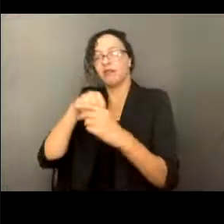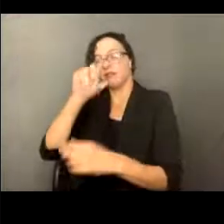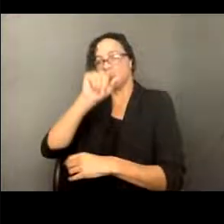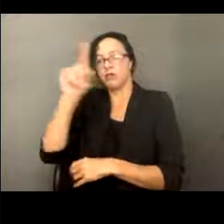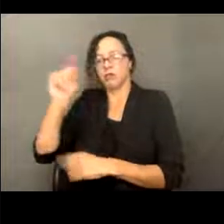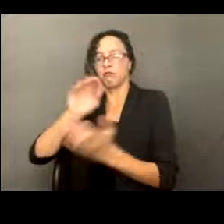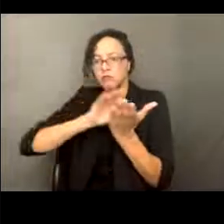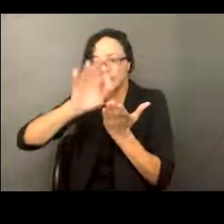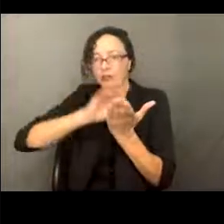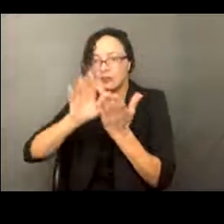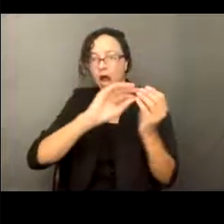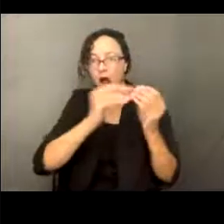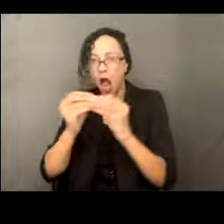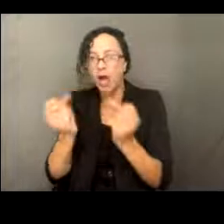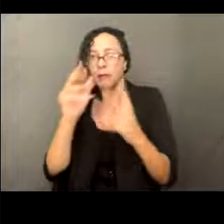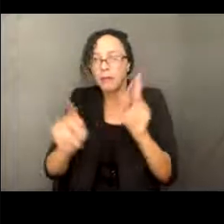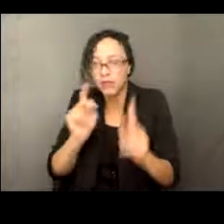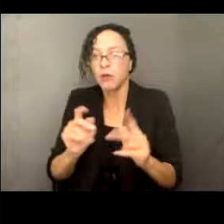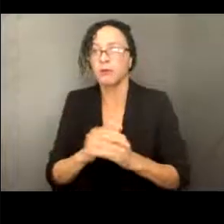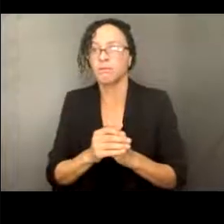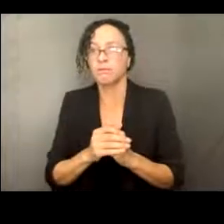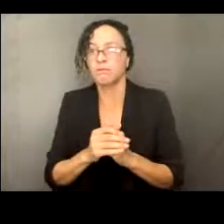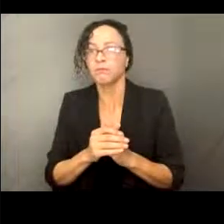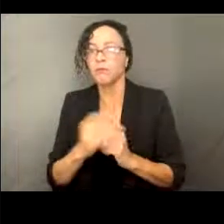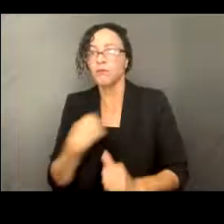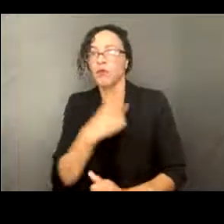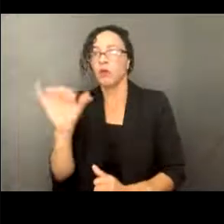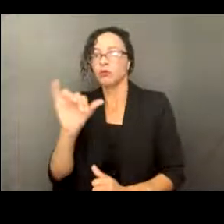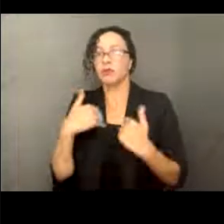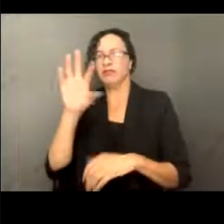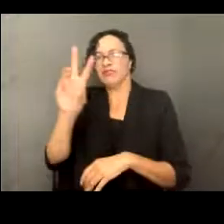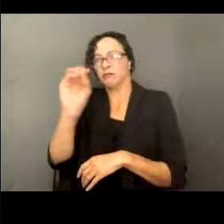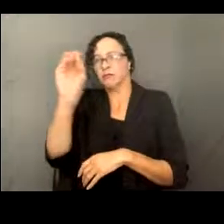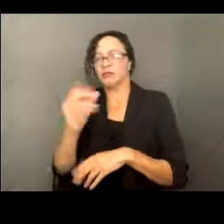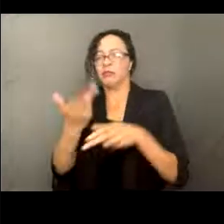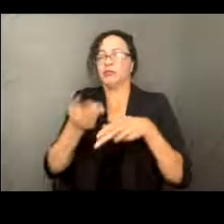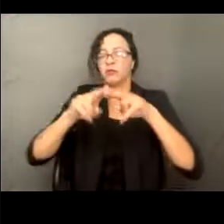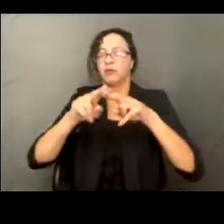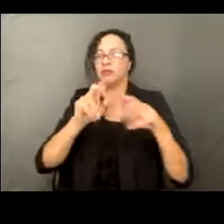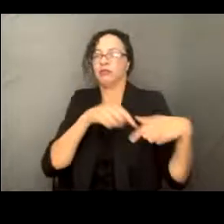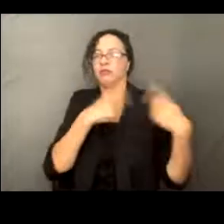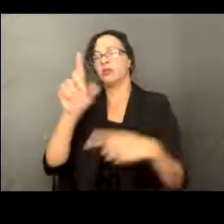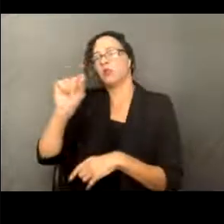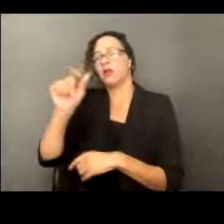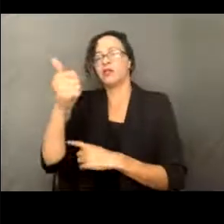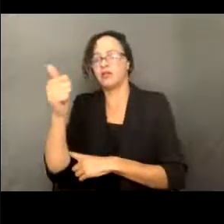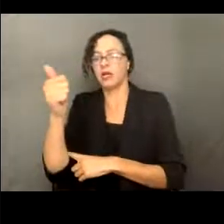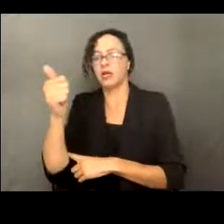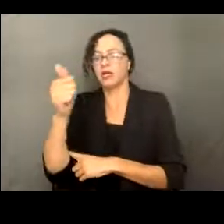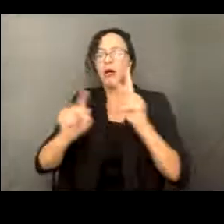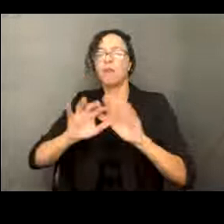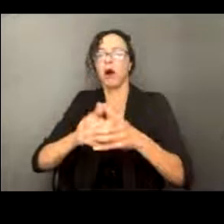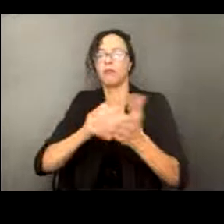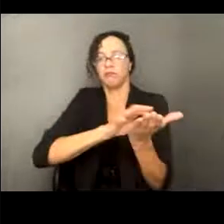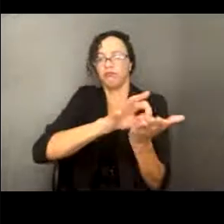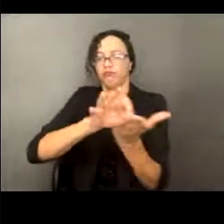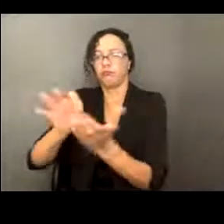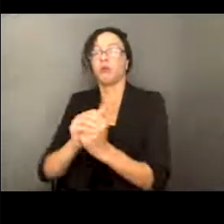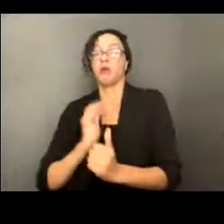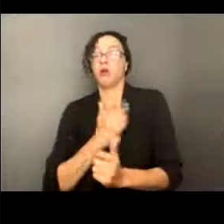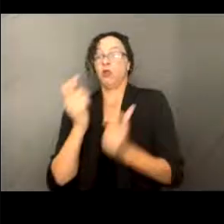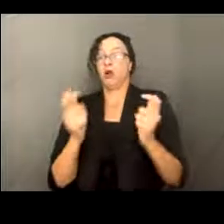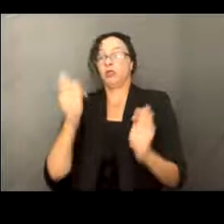448,000 people, a 6% increase over the 2010 population census. Our largest city is the city of Santa